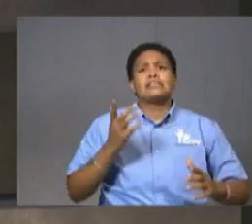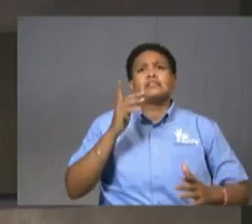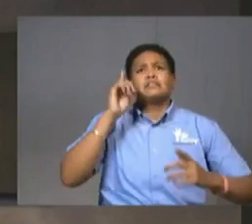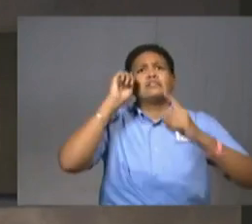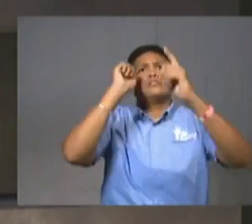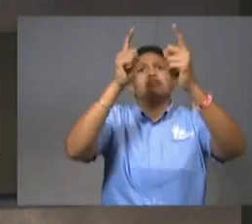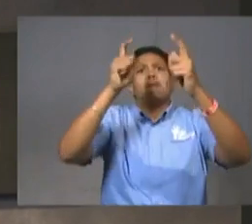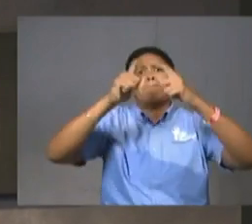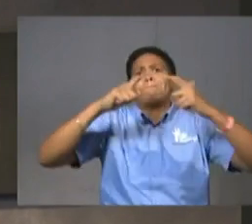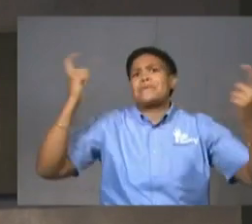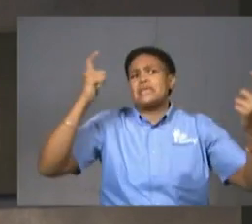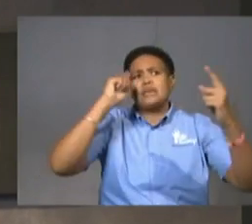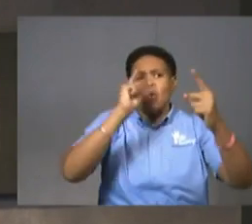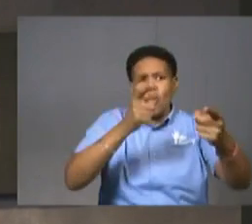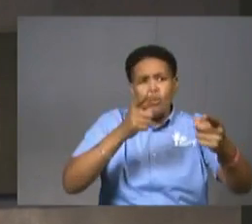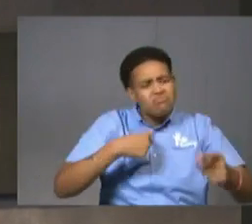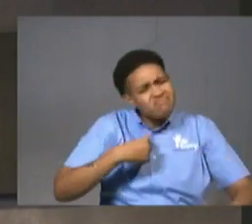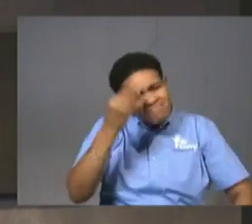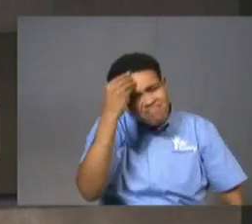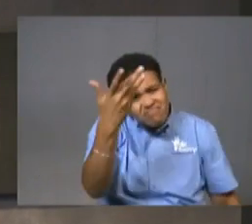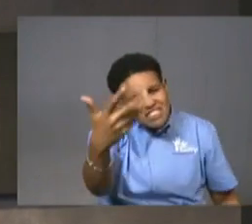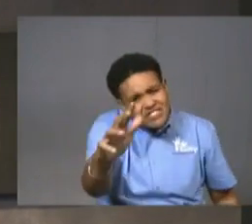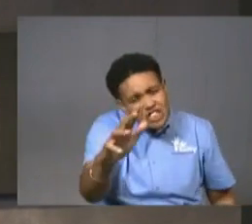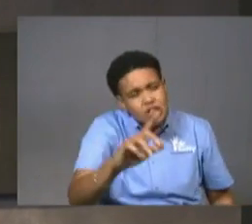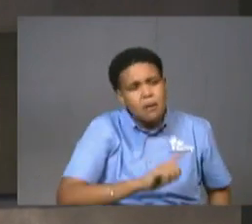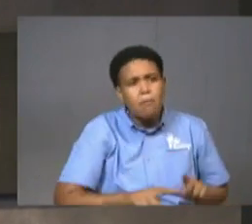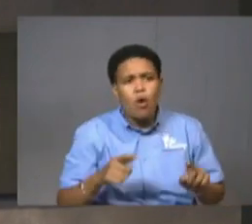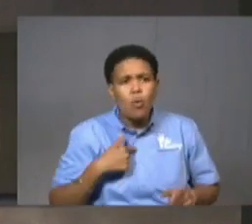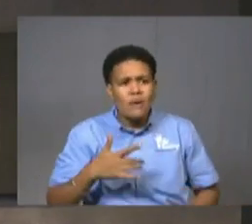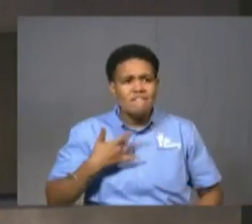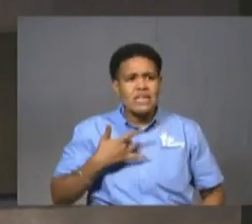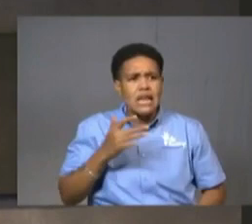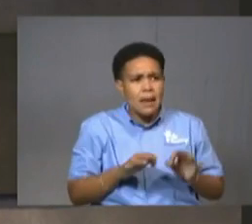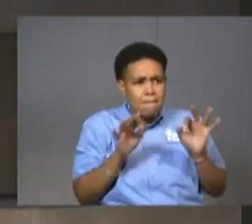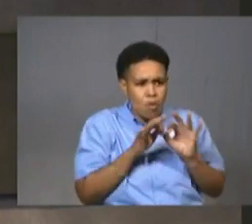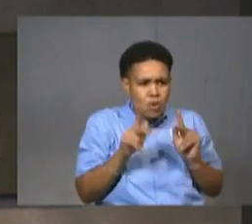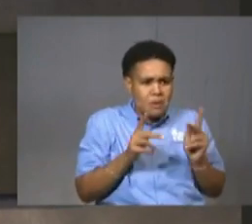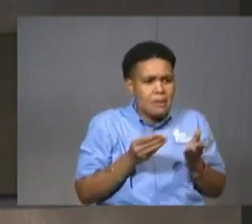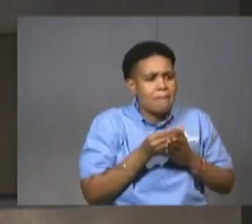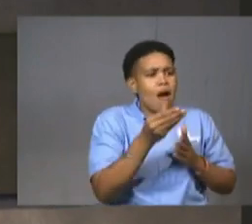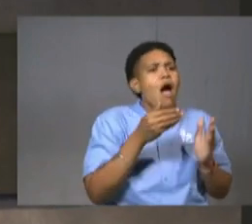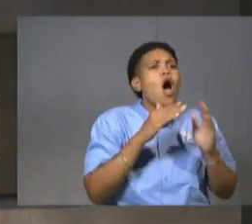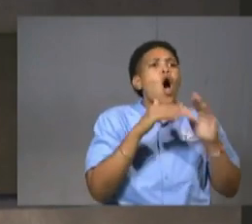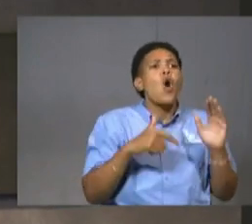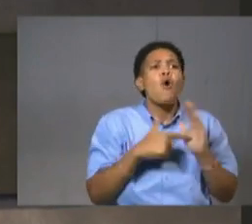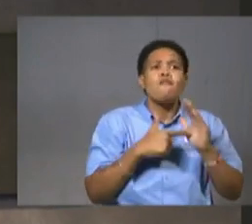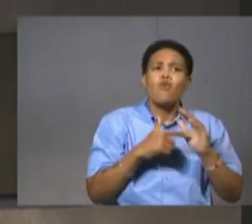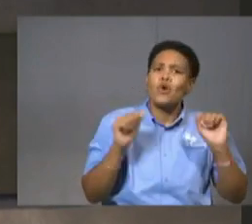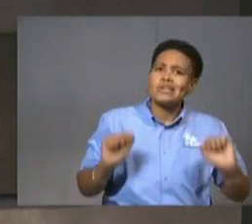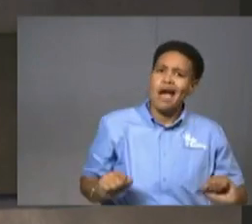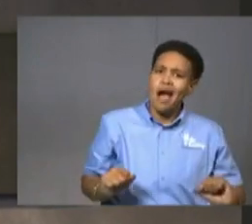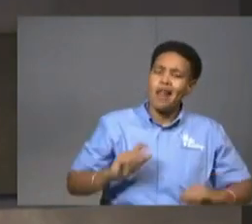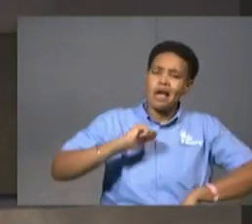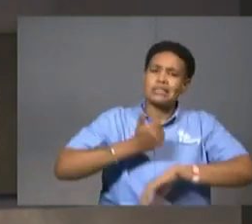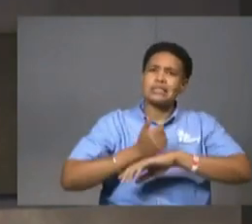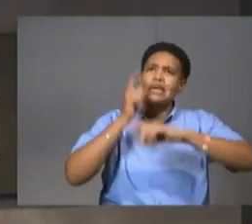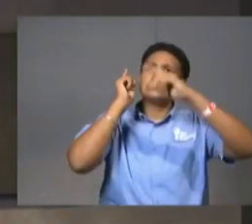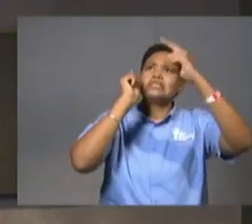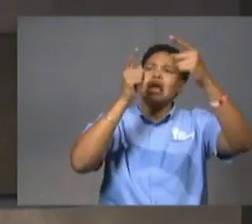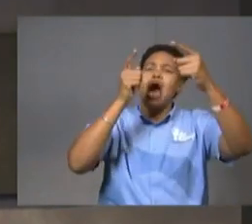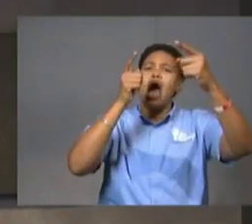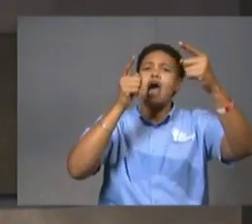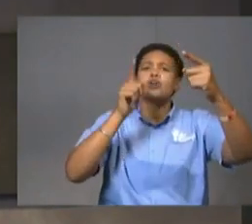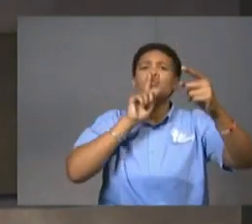we feel that it is important to create affordable housing for our people. And it is important to set targets that